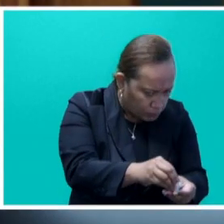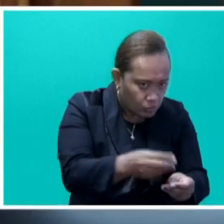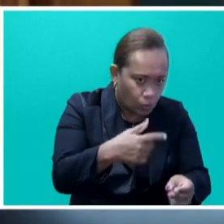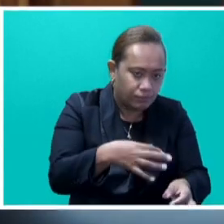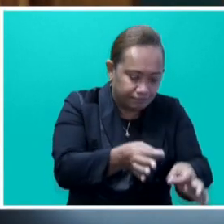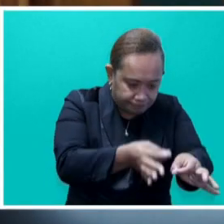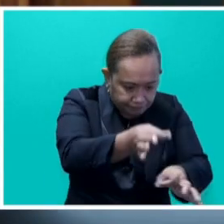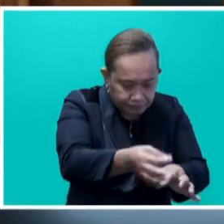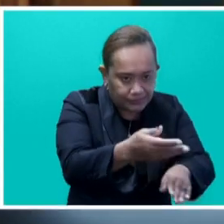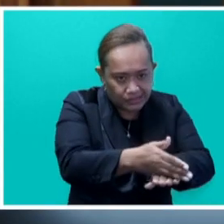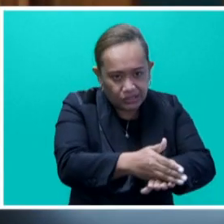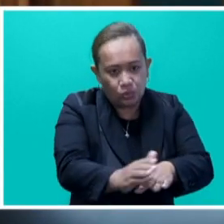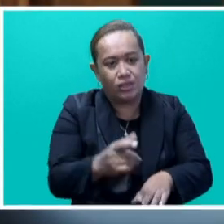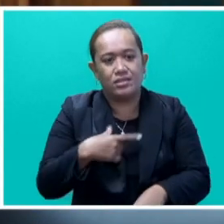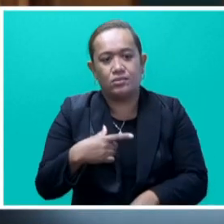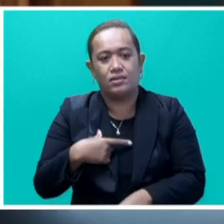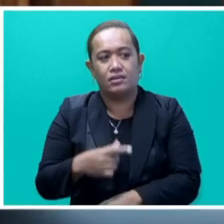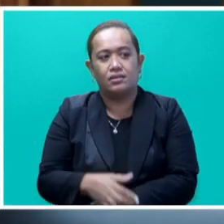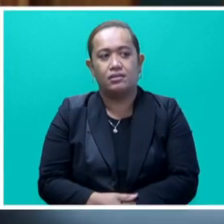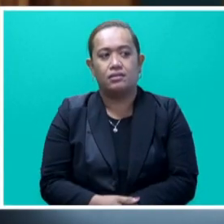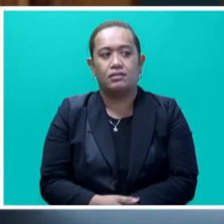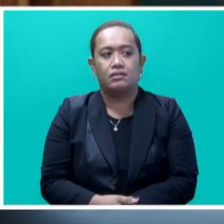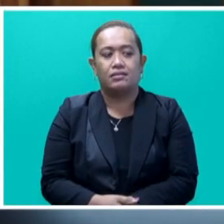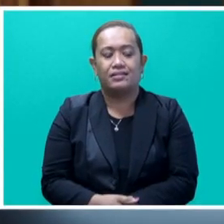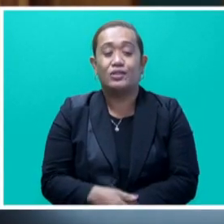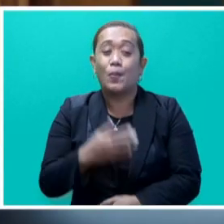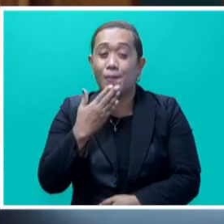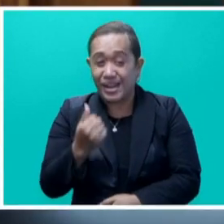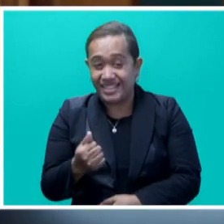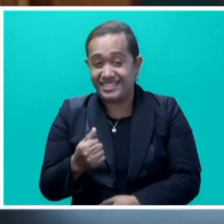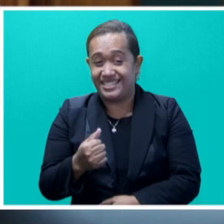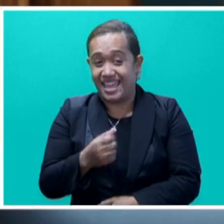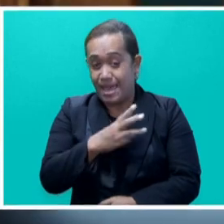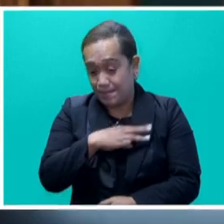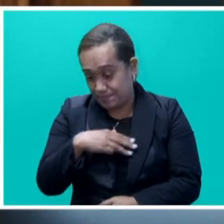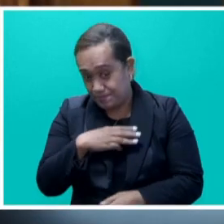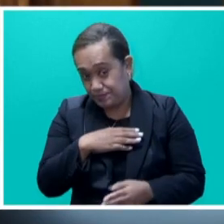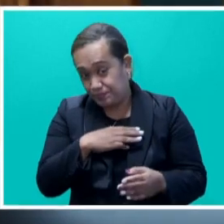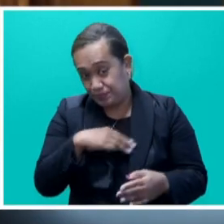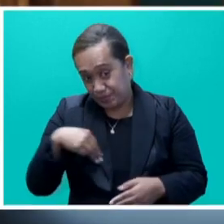Honourable Speaker, for Honourable Ngerengere Tambua to respect.